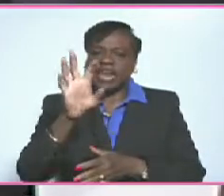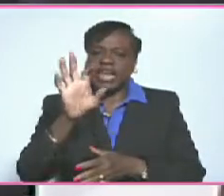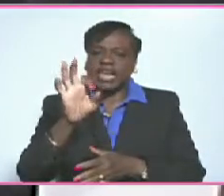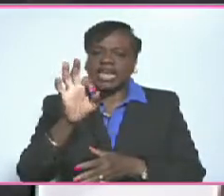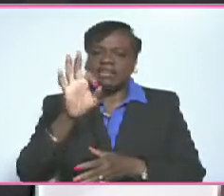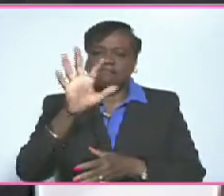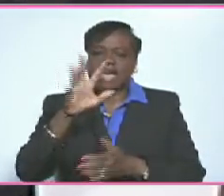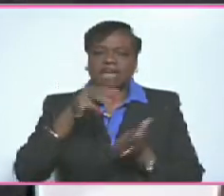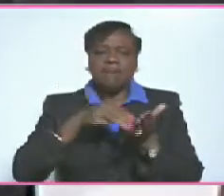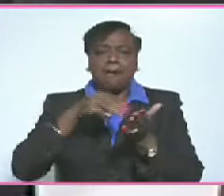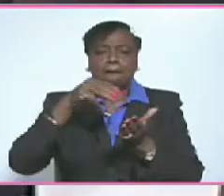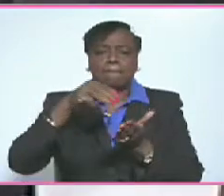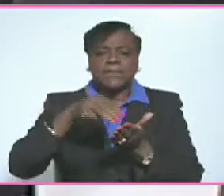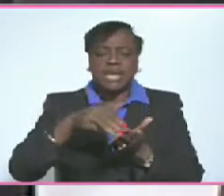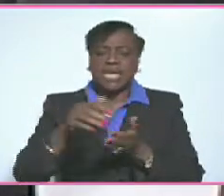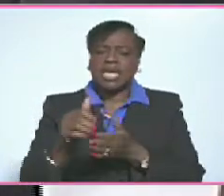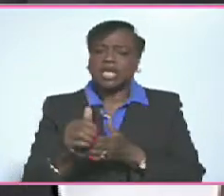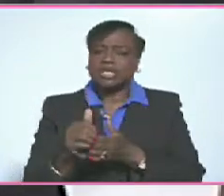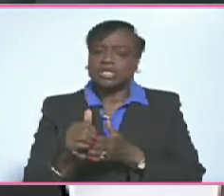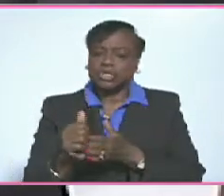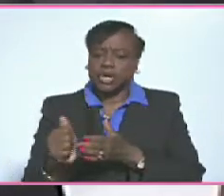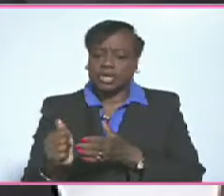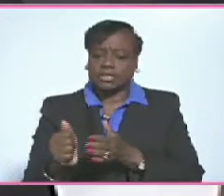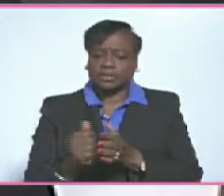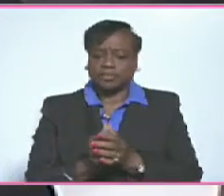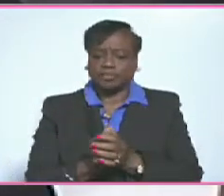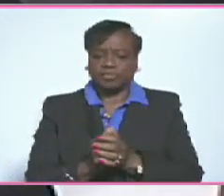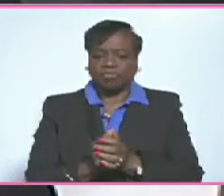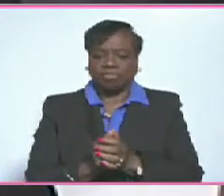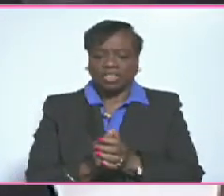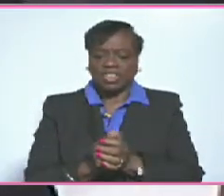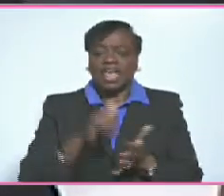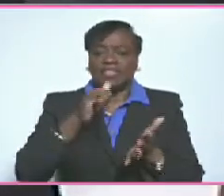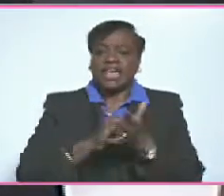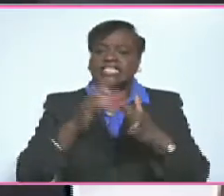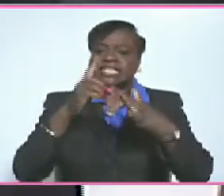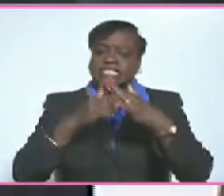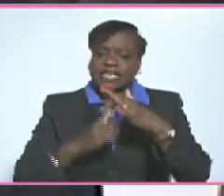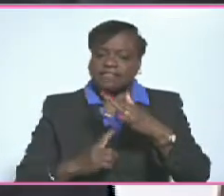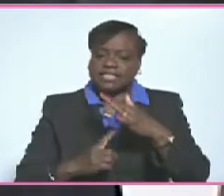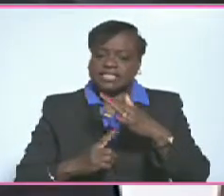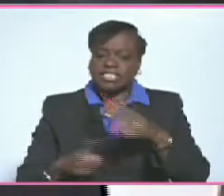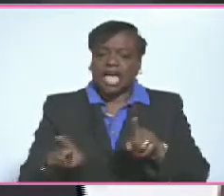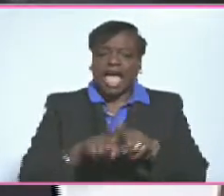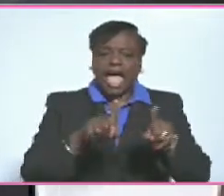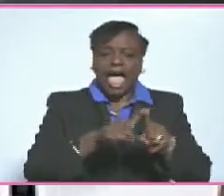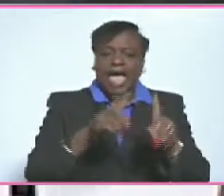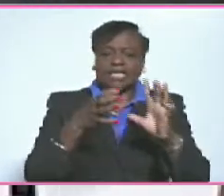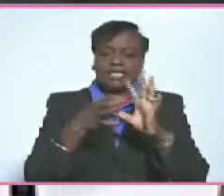$695 million, Mr. Speaker. That is the deficit as of